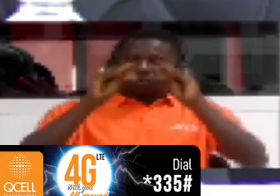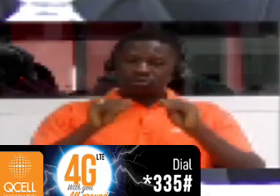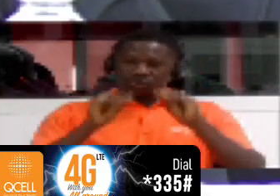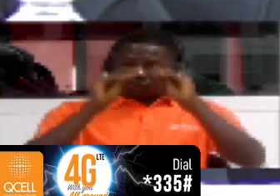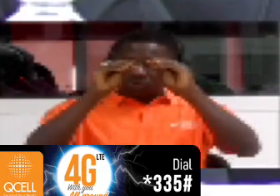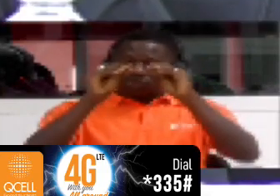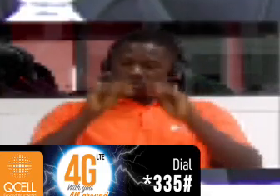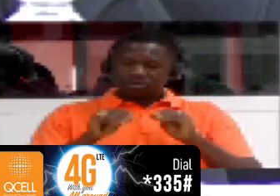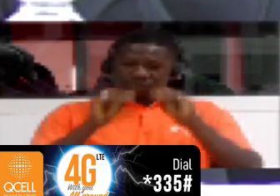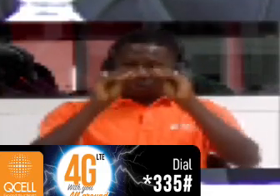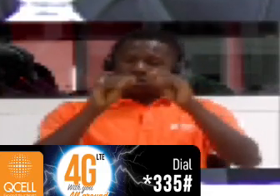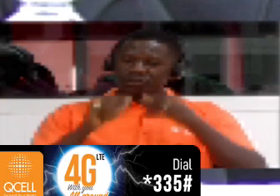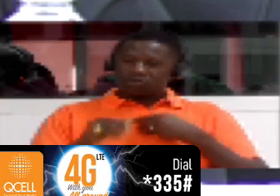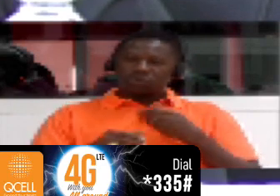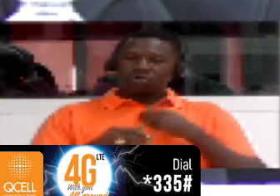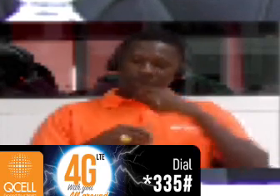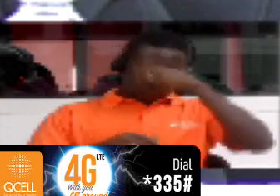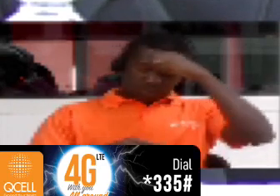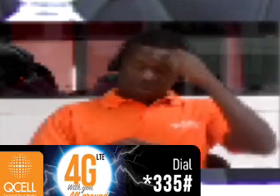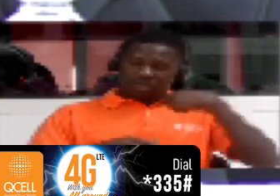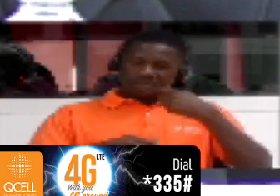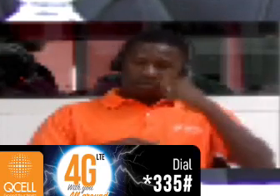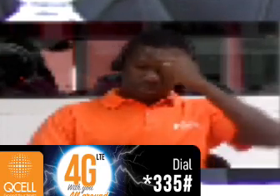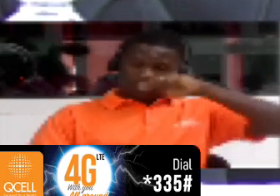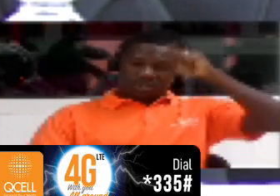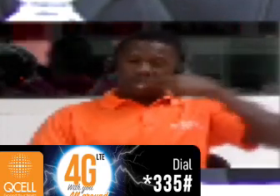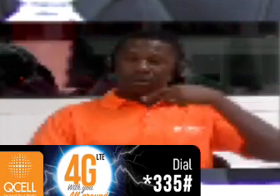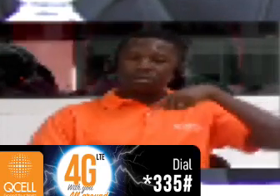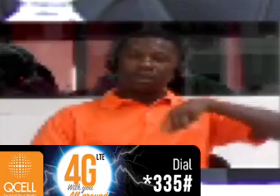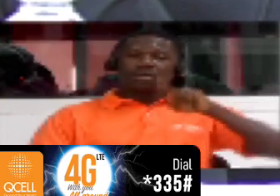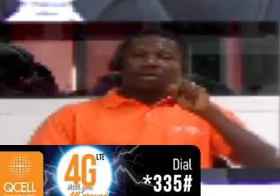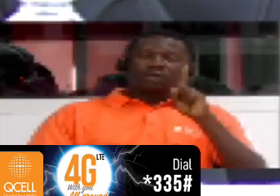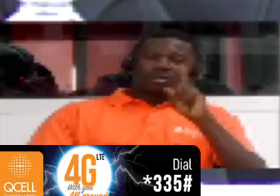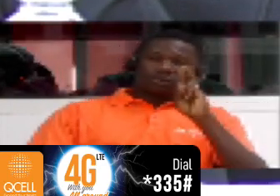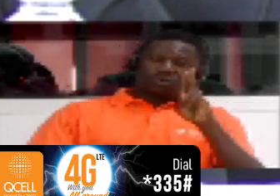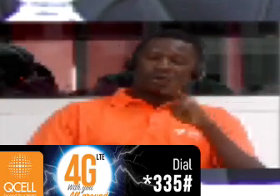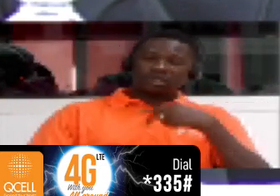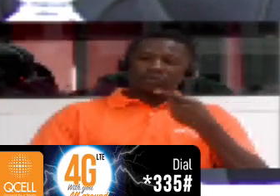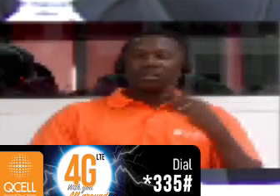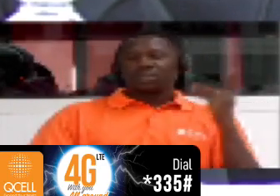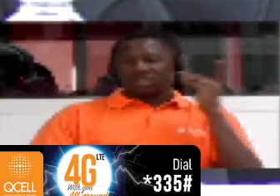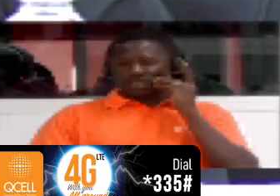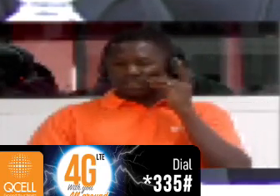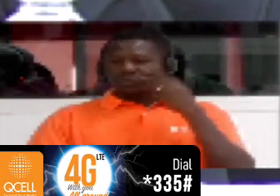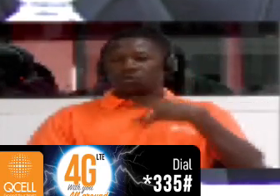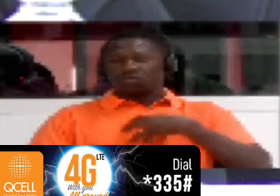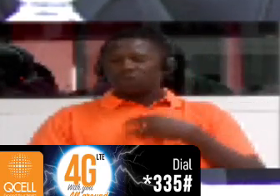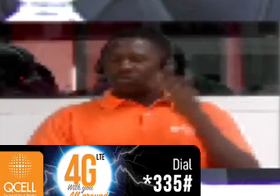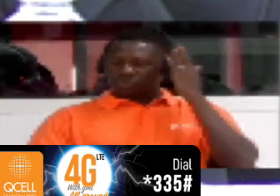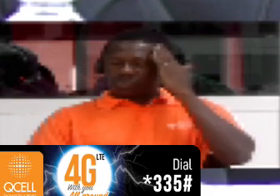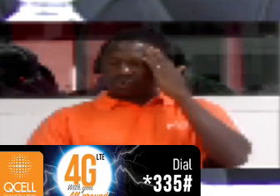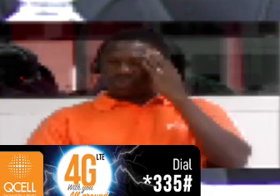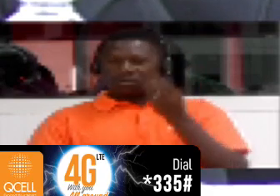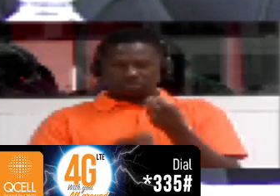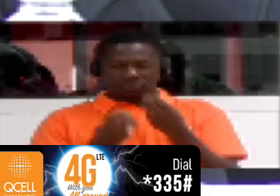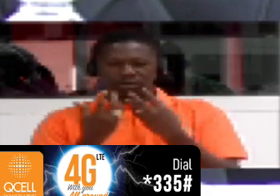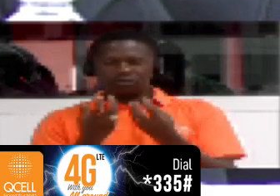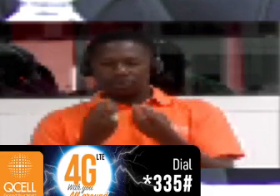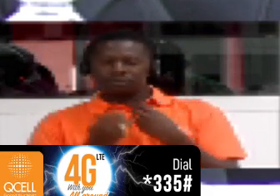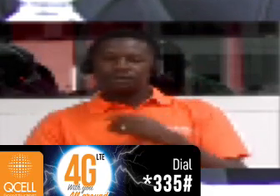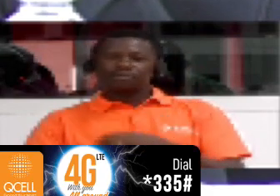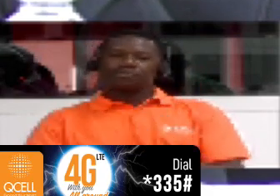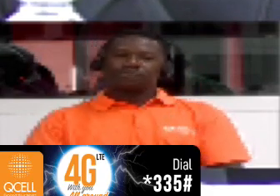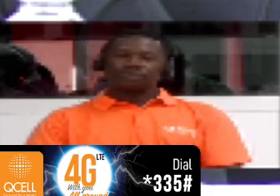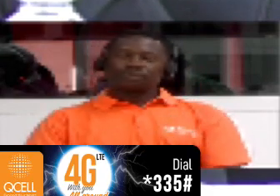you progressed through your career in the police at the PIU, as well as the dates. Ako isa fonya no kuma sutun kono